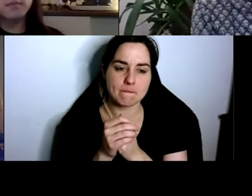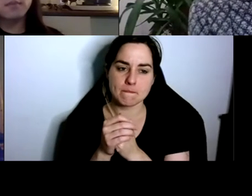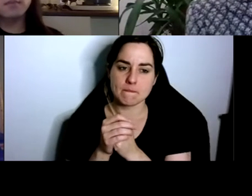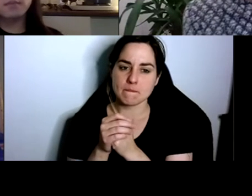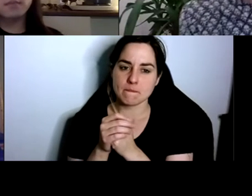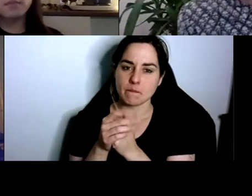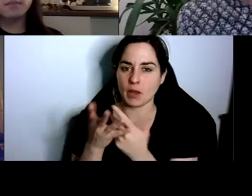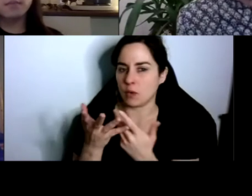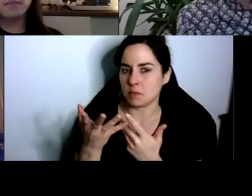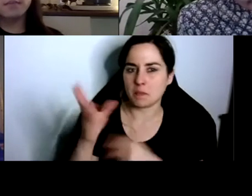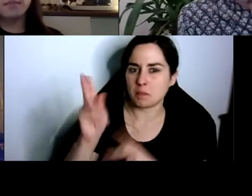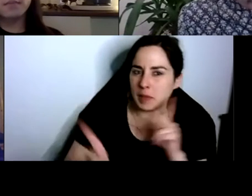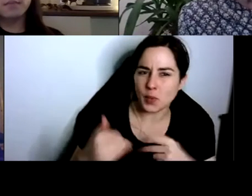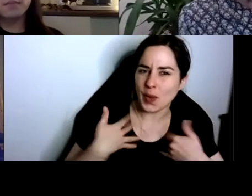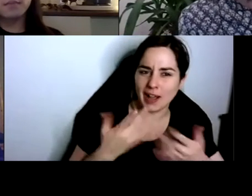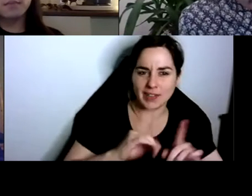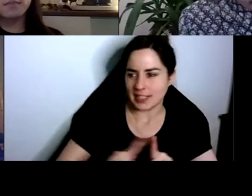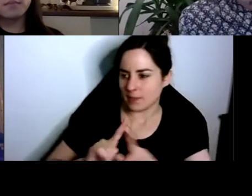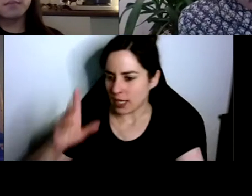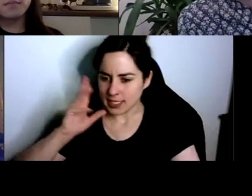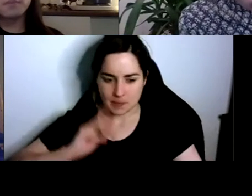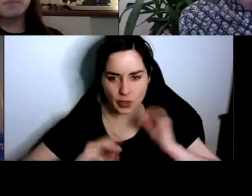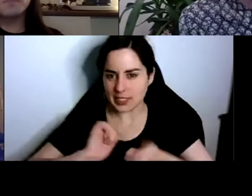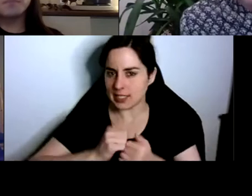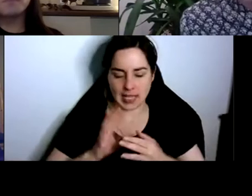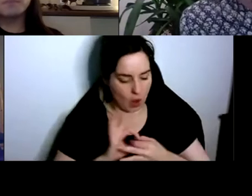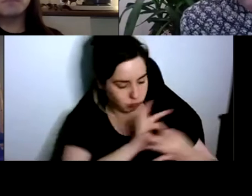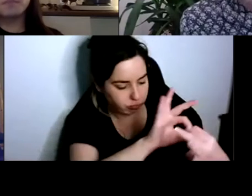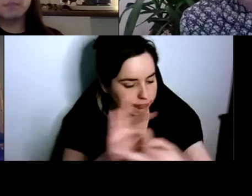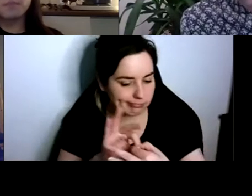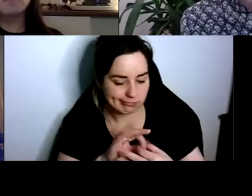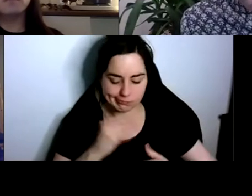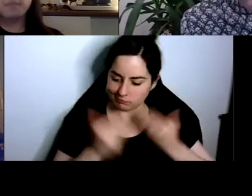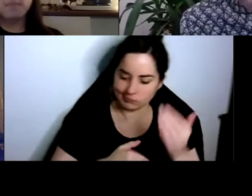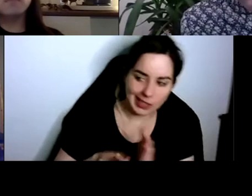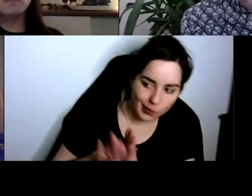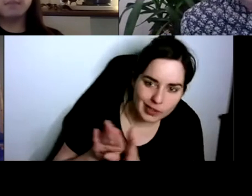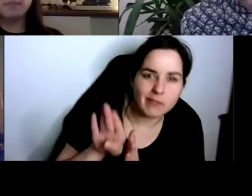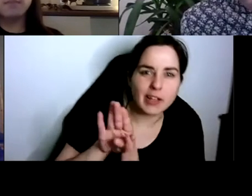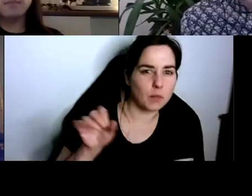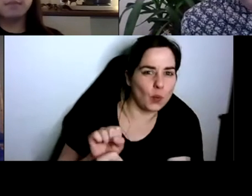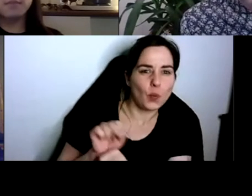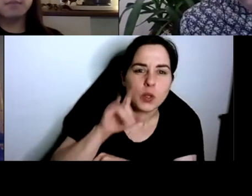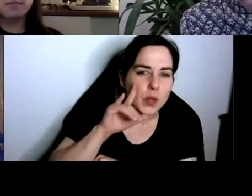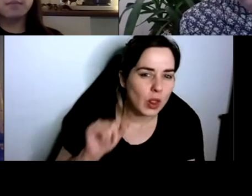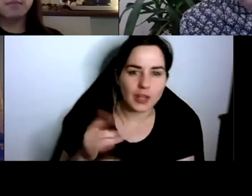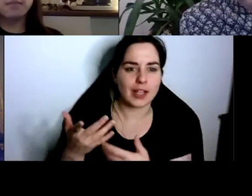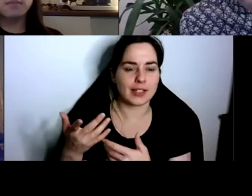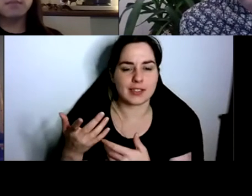and it makes a set of relations, as you said, Darian, that we have